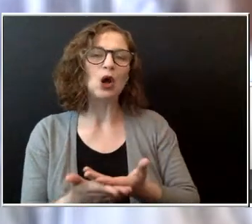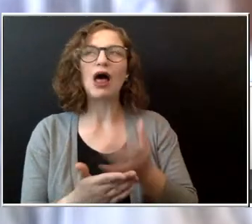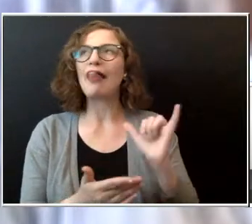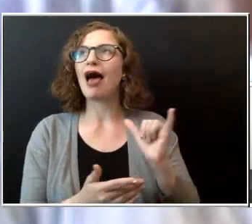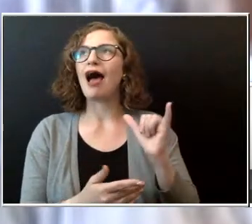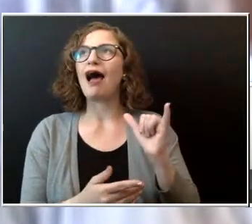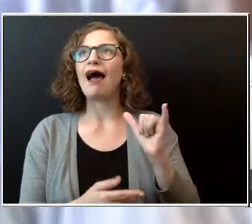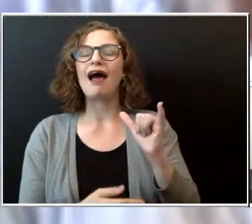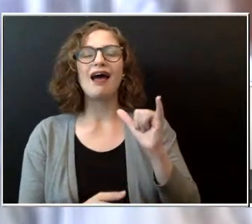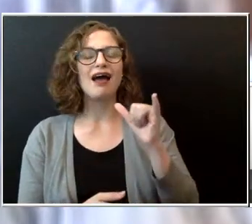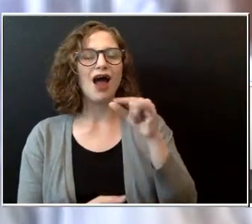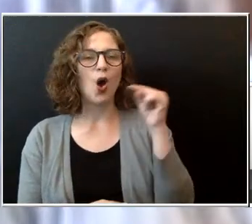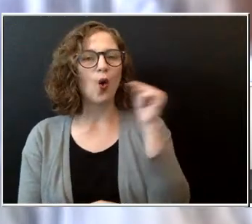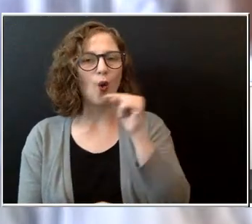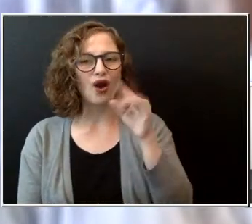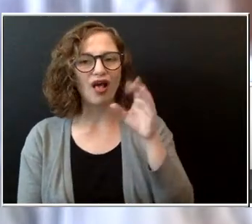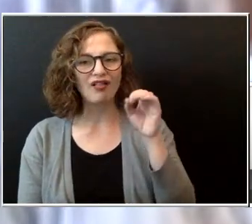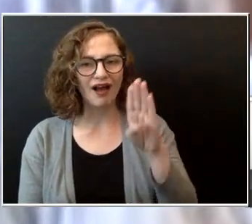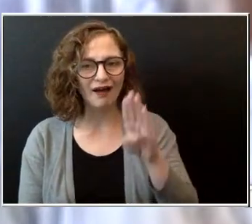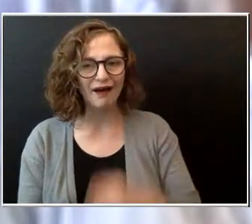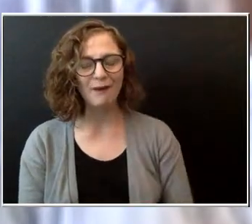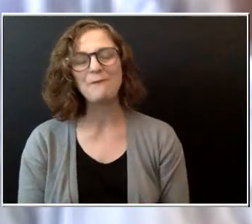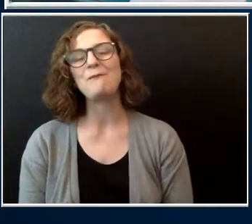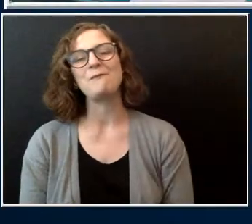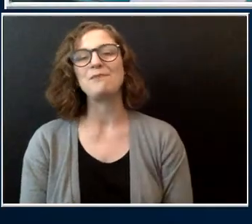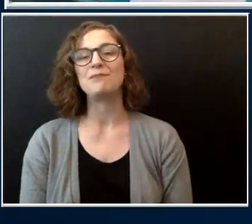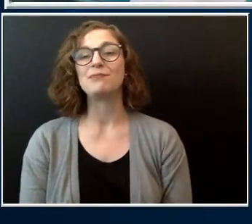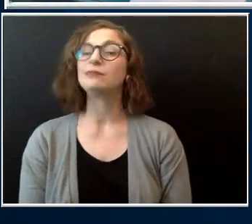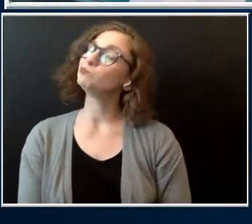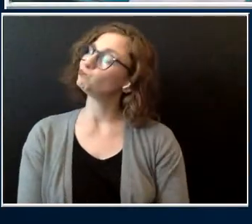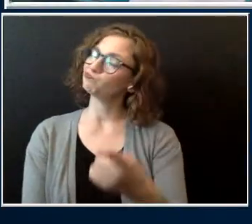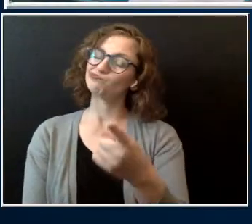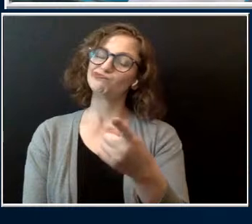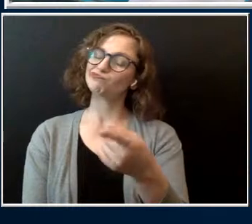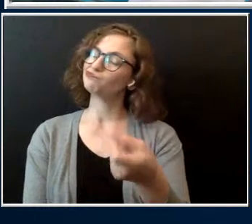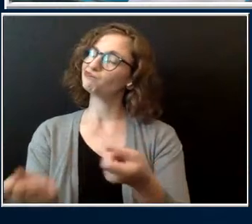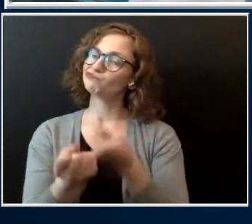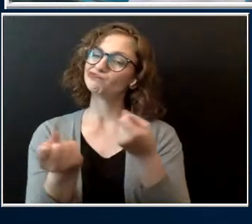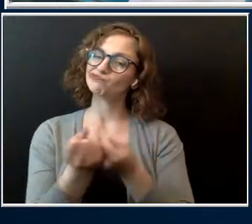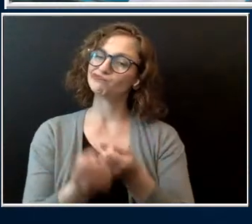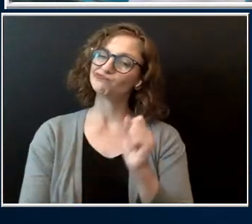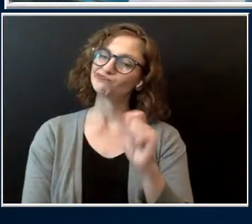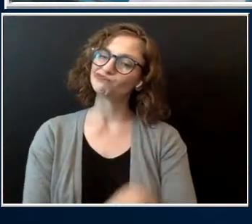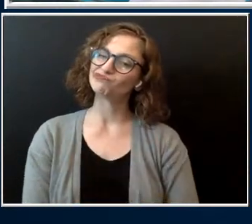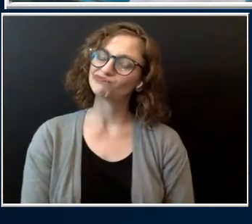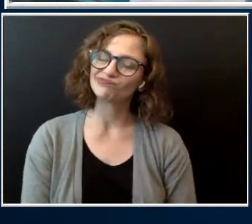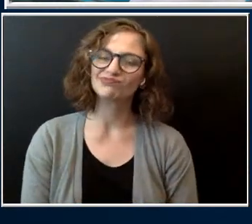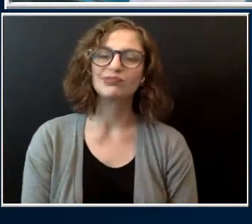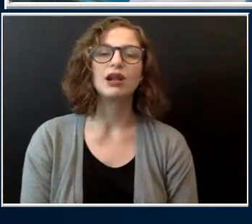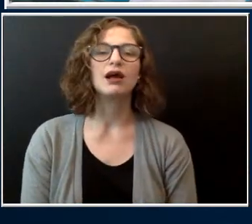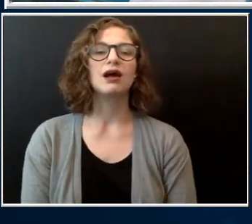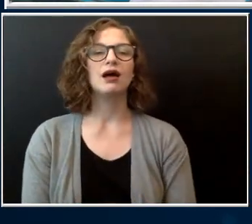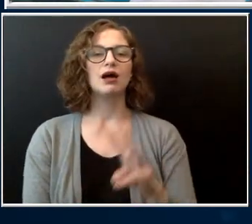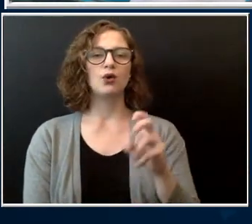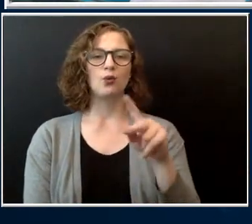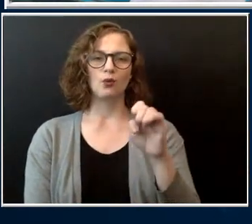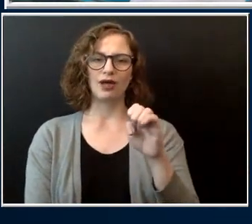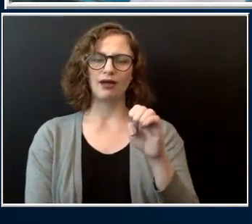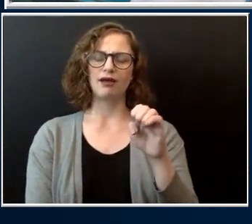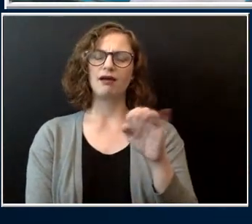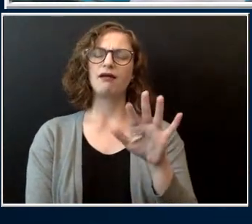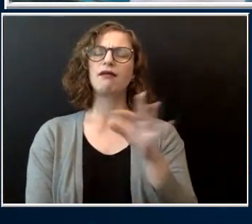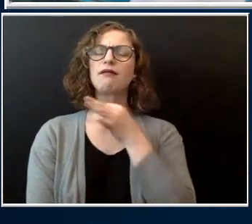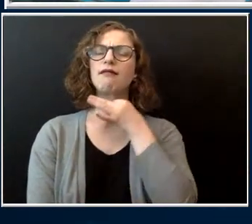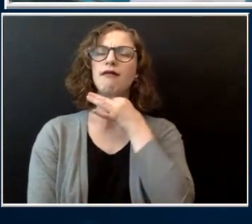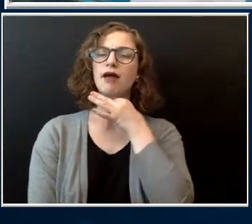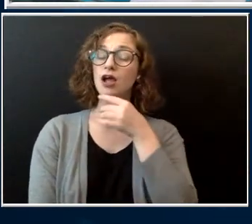Those are really good. Yeah, I'm with you about that fruit vegetable thing. But Wake, do you get to say to your mom,